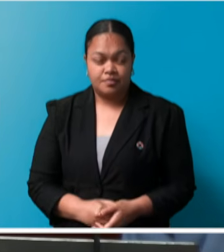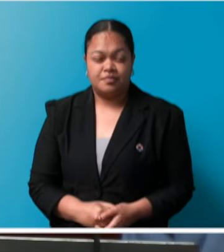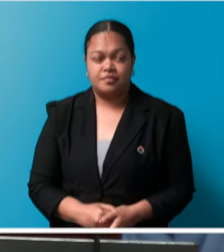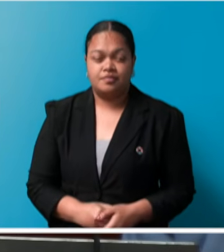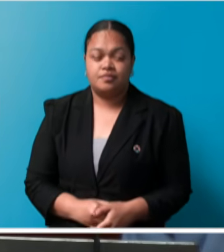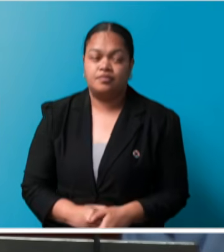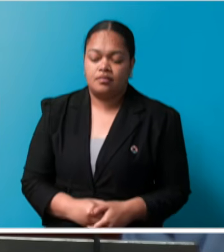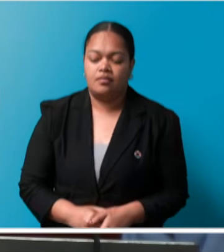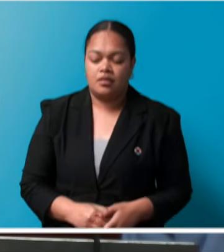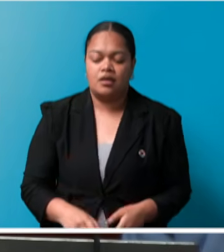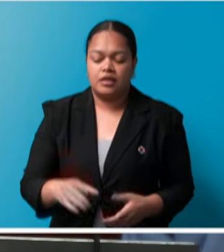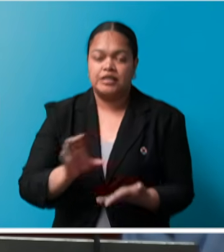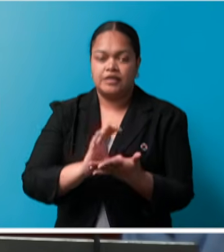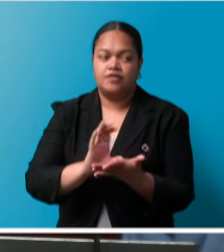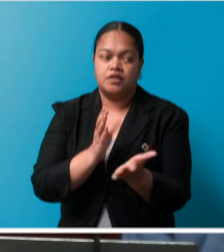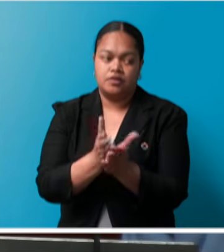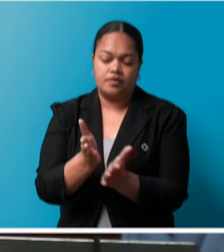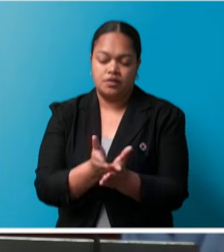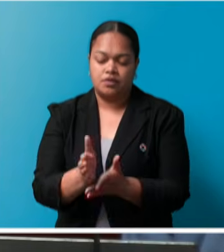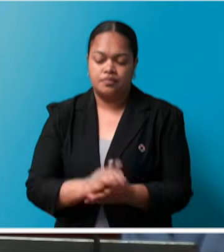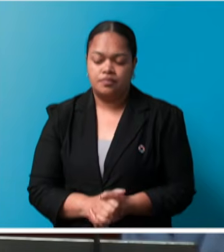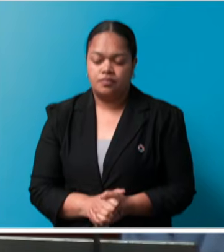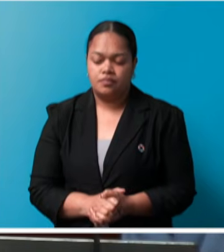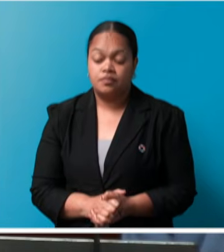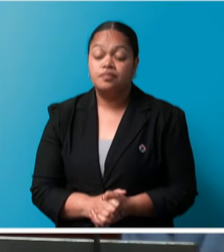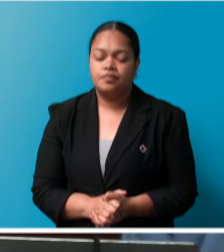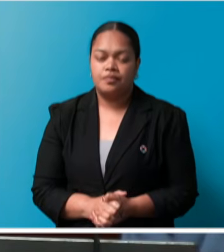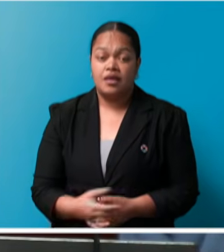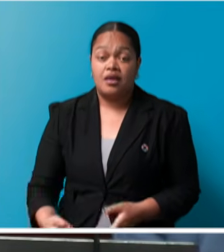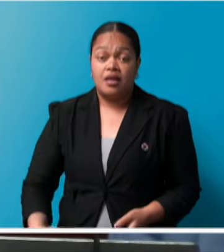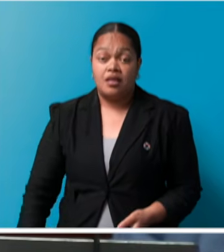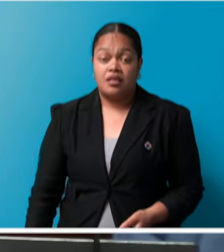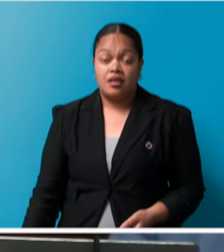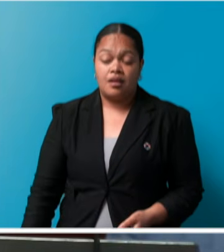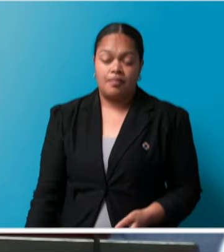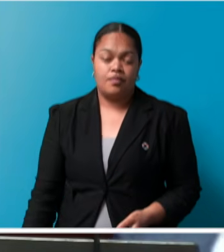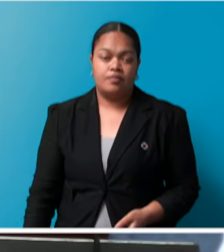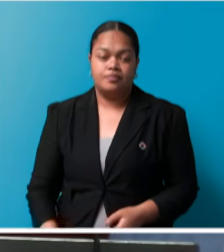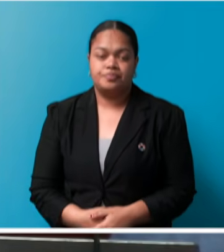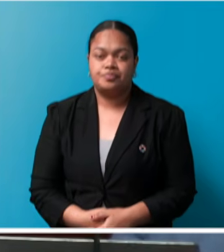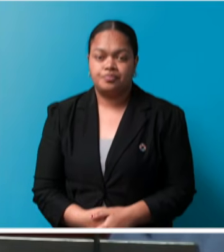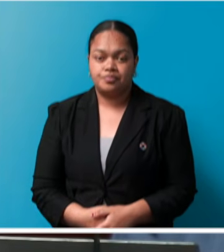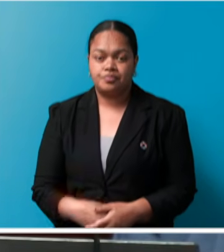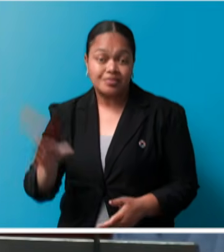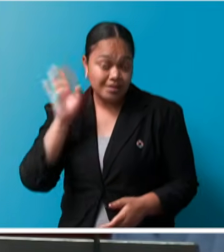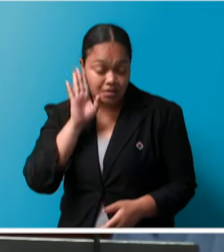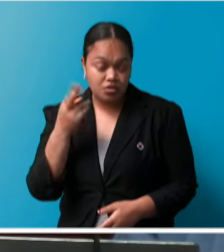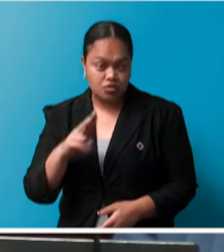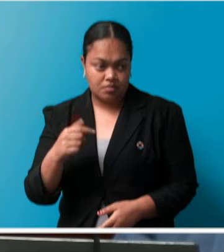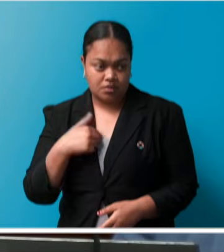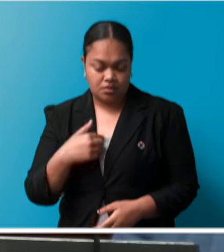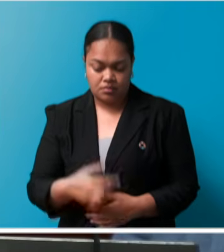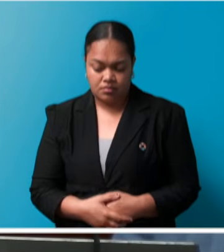service. There's 34,000 civil servants in this country. Listen to me.